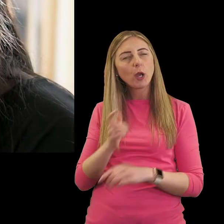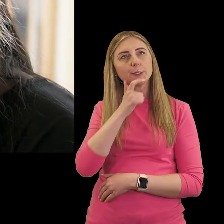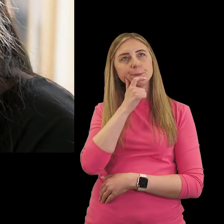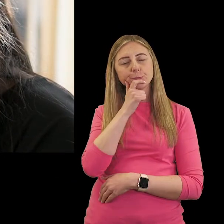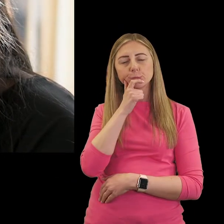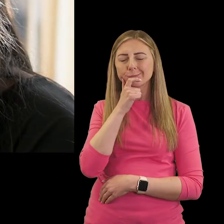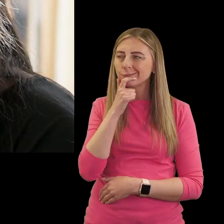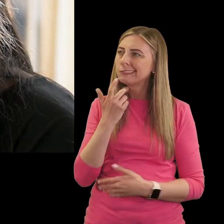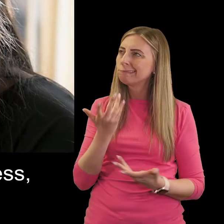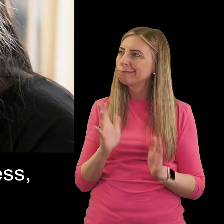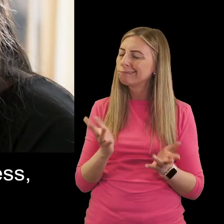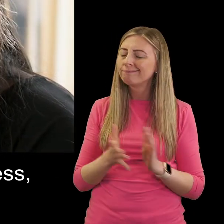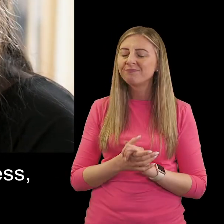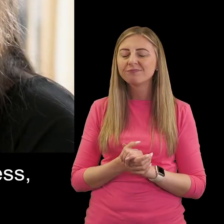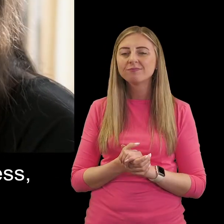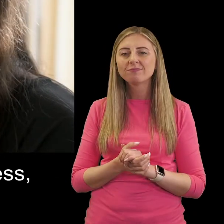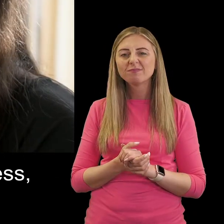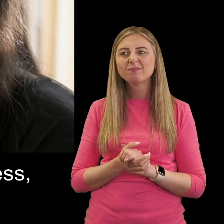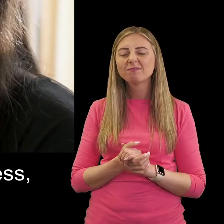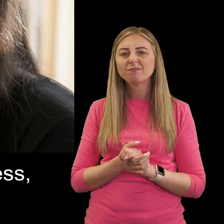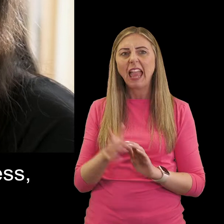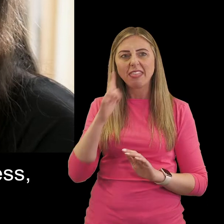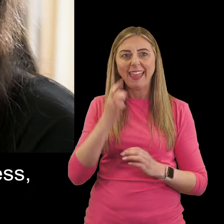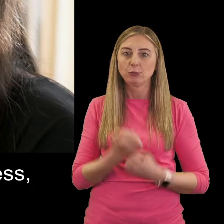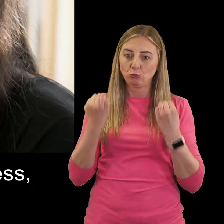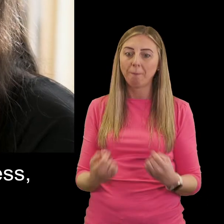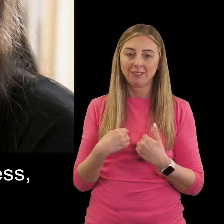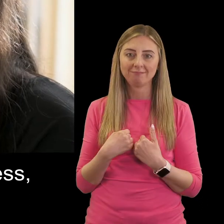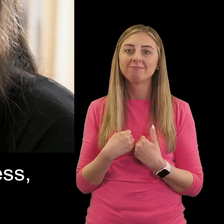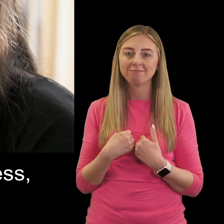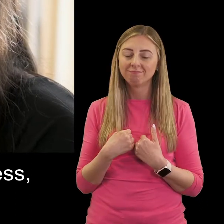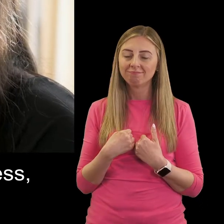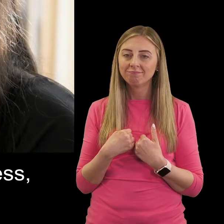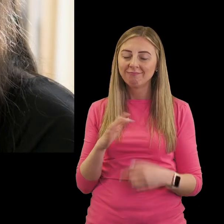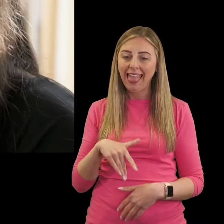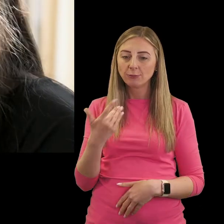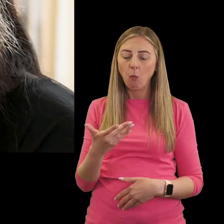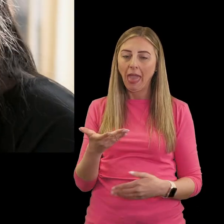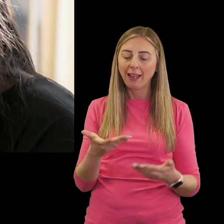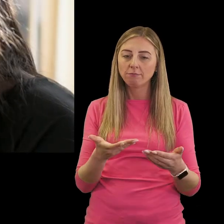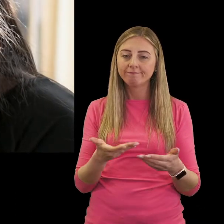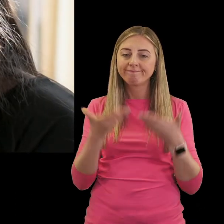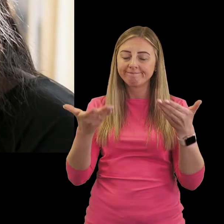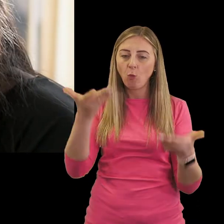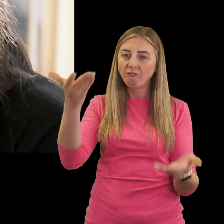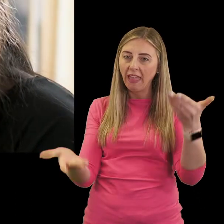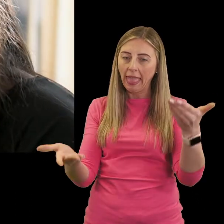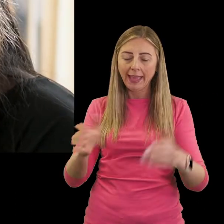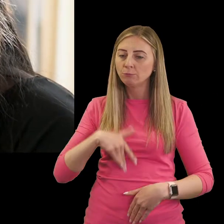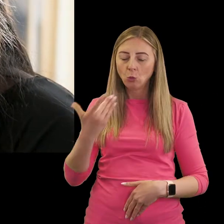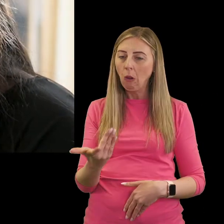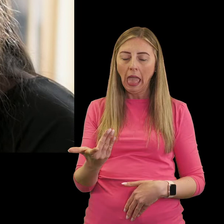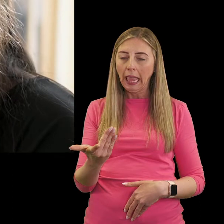there's certainly an aspect of stubbornness in it. I don't like unfairness. I don't like anyone being treated unfairly